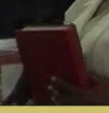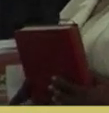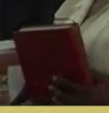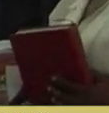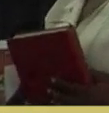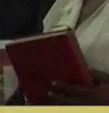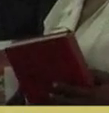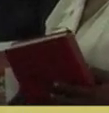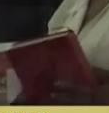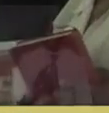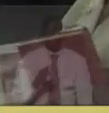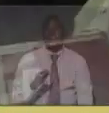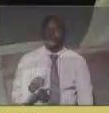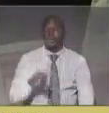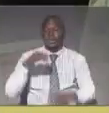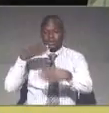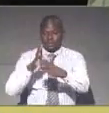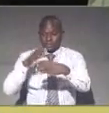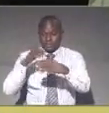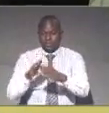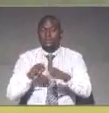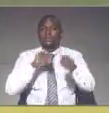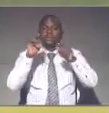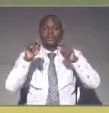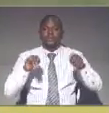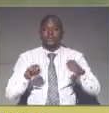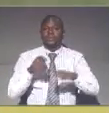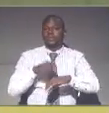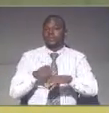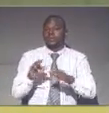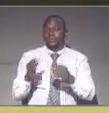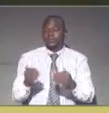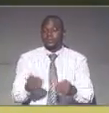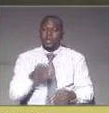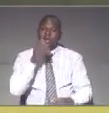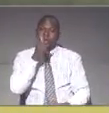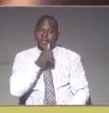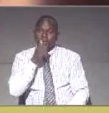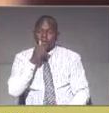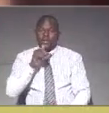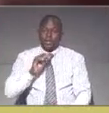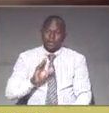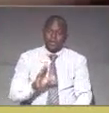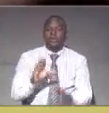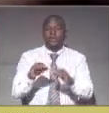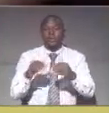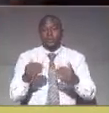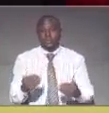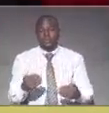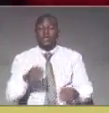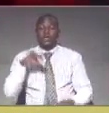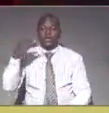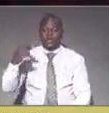over 4,500 laboratories across the country, but most of them privately owned. However, the quality